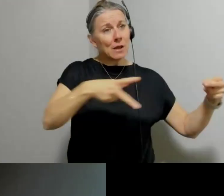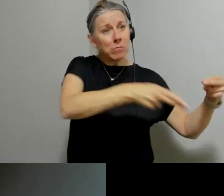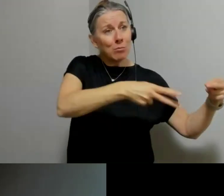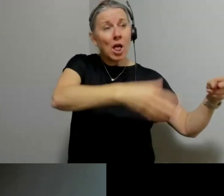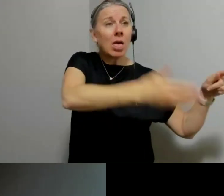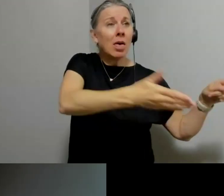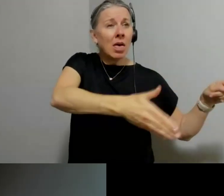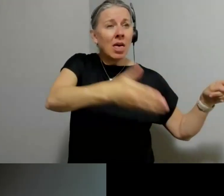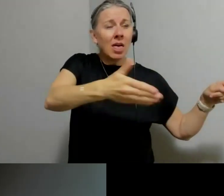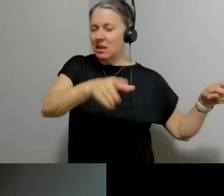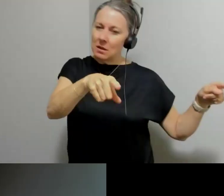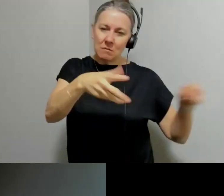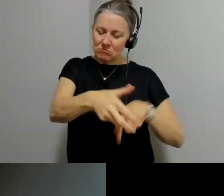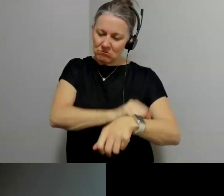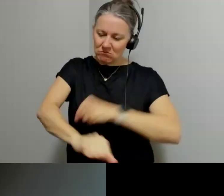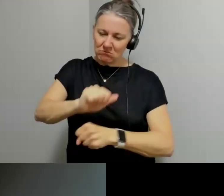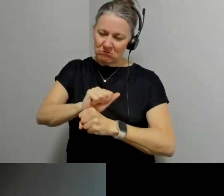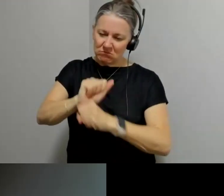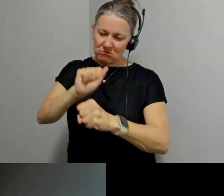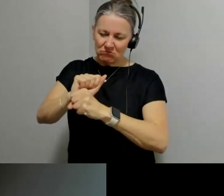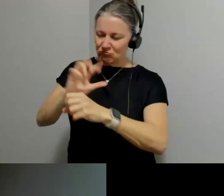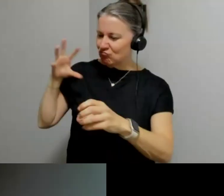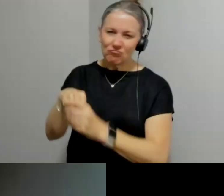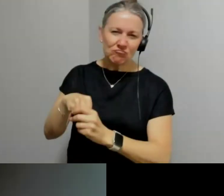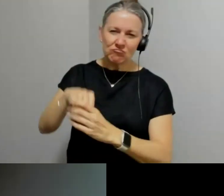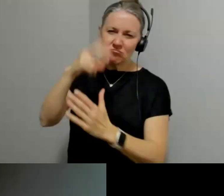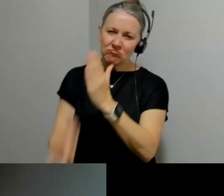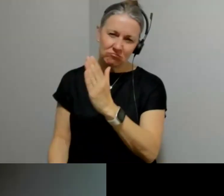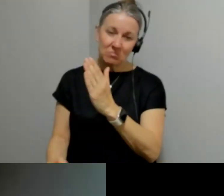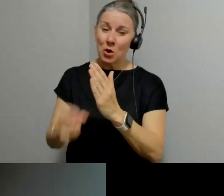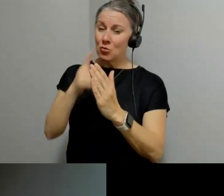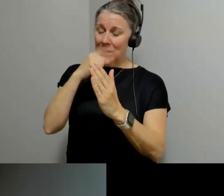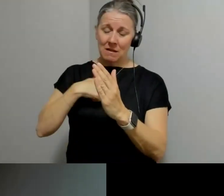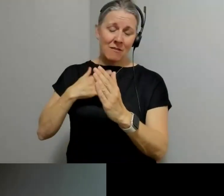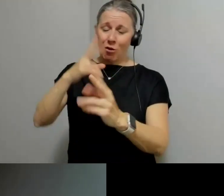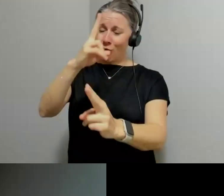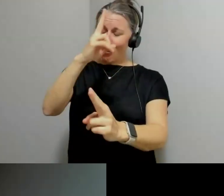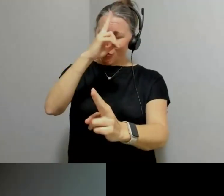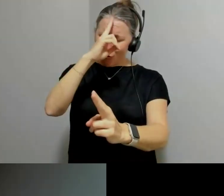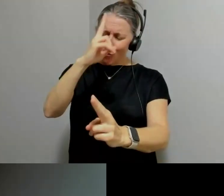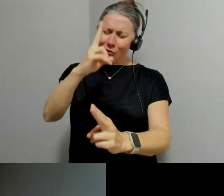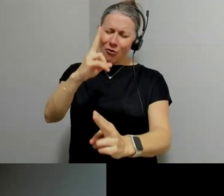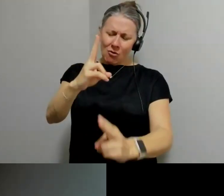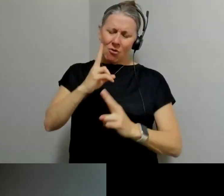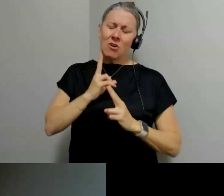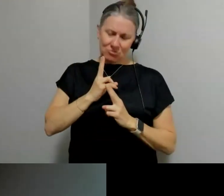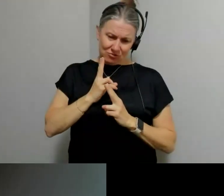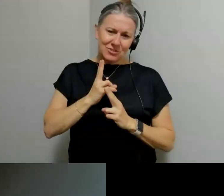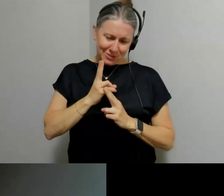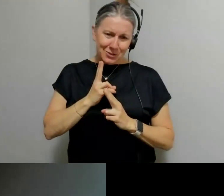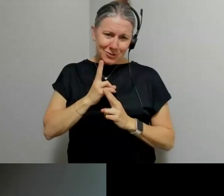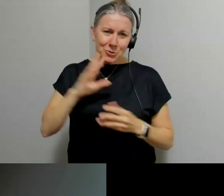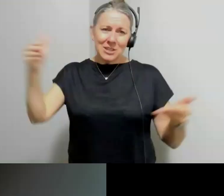whole self. And it is really, truly my honor to say at the international level, this